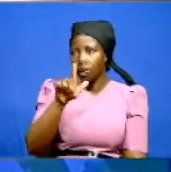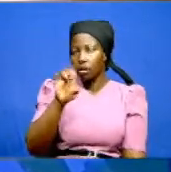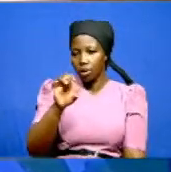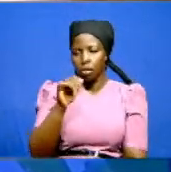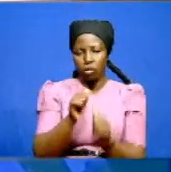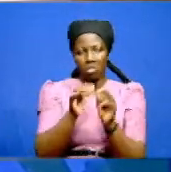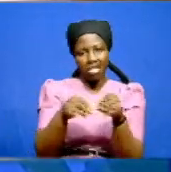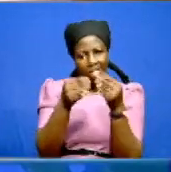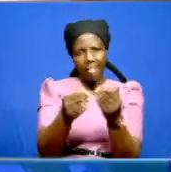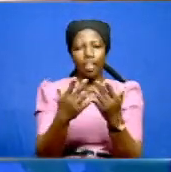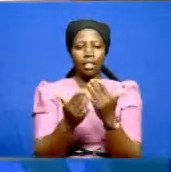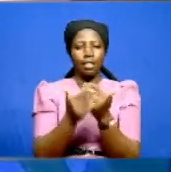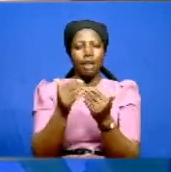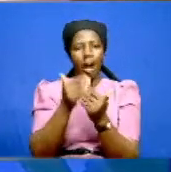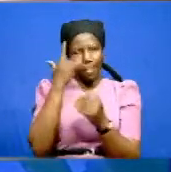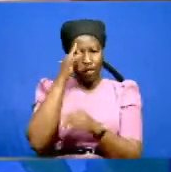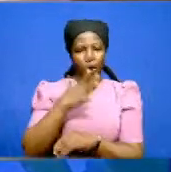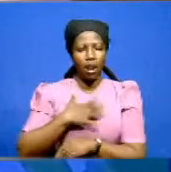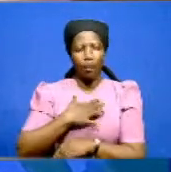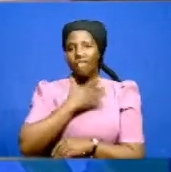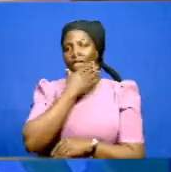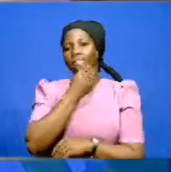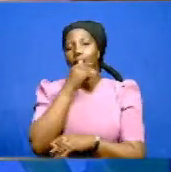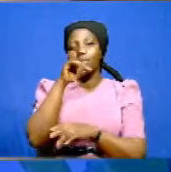caregivers for Dad in this